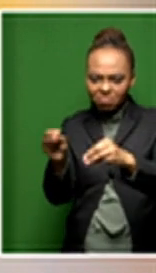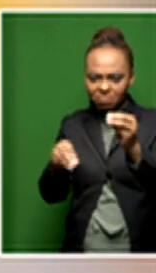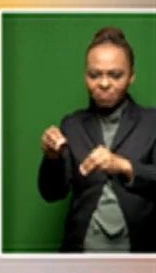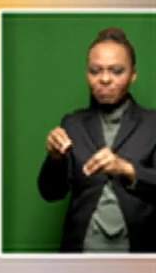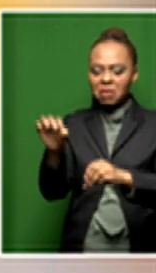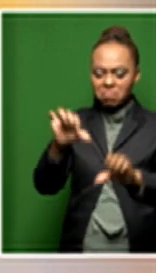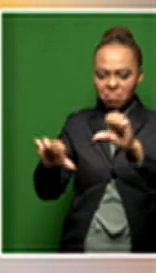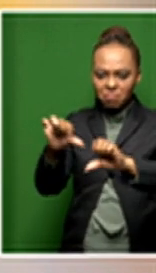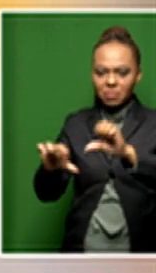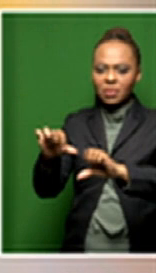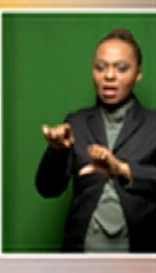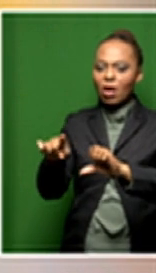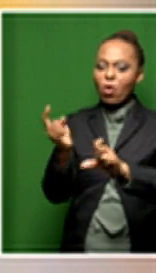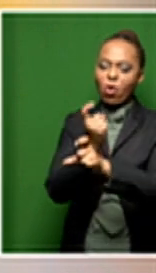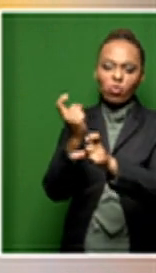in particular?